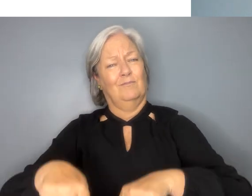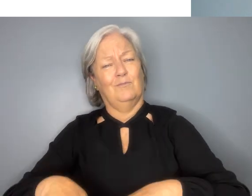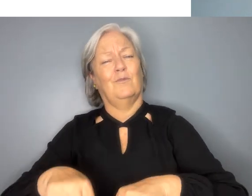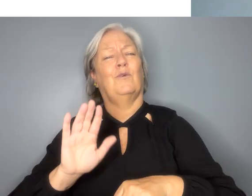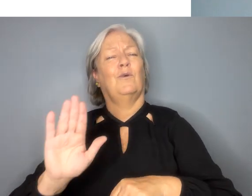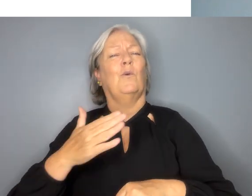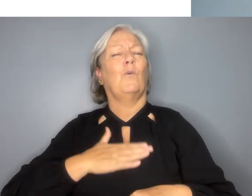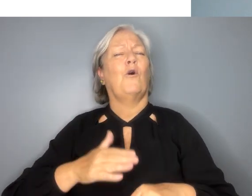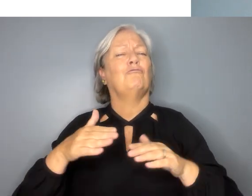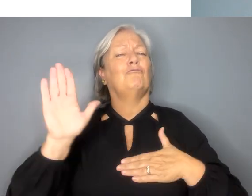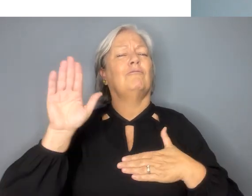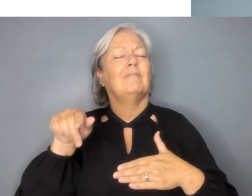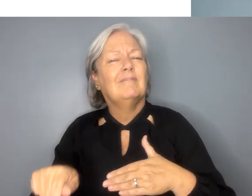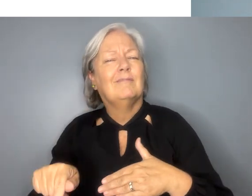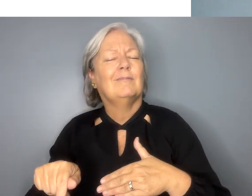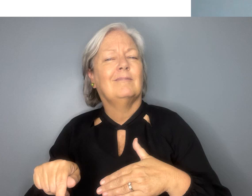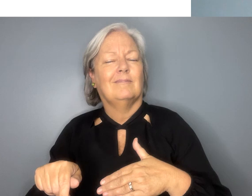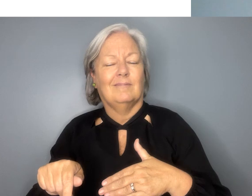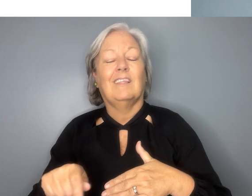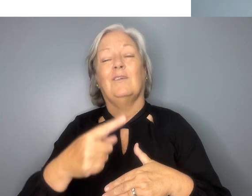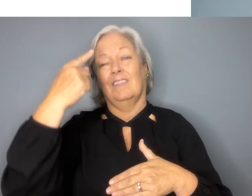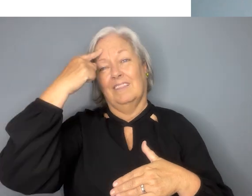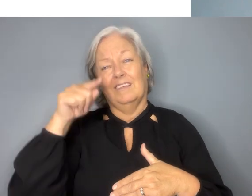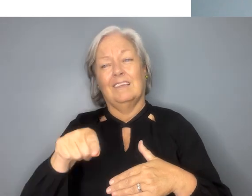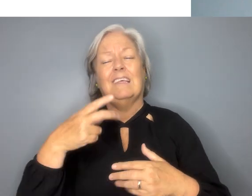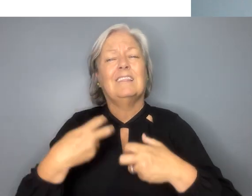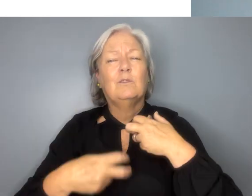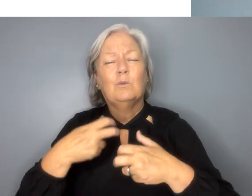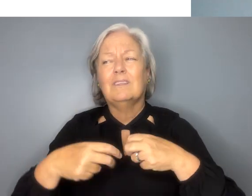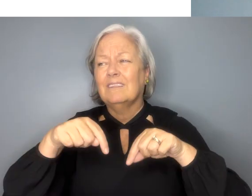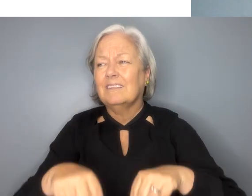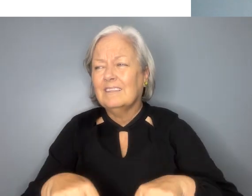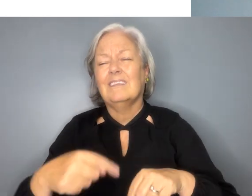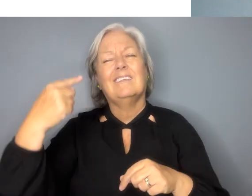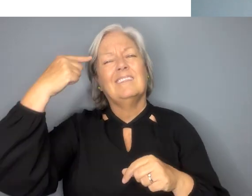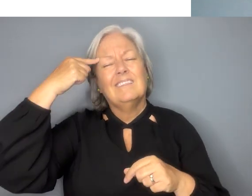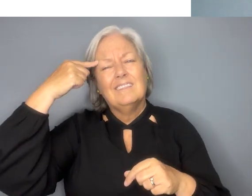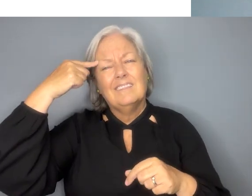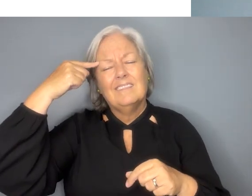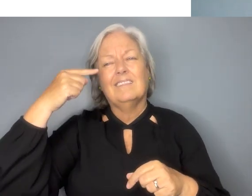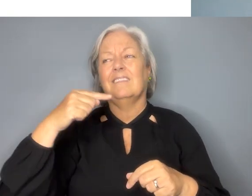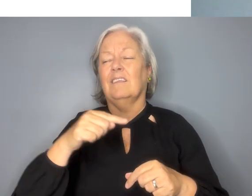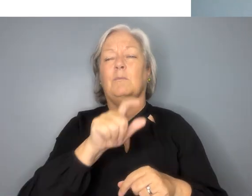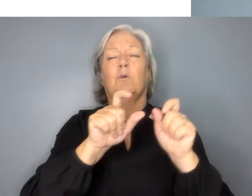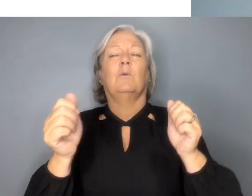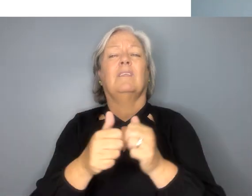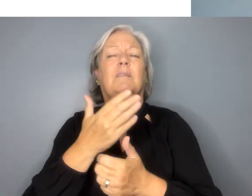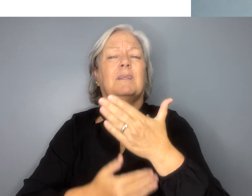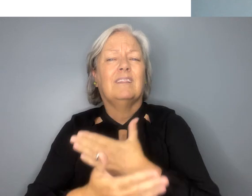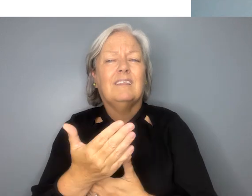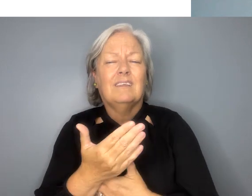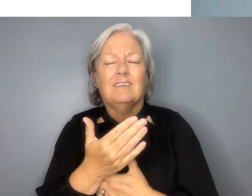country. And it's important, I think, to recognize that when we are addressing any issue in this space, we are also addressing that there are forcibly displaced people